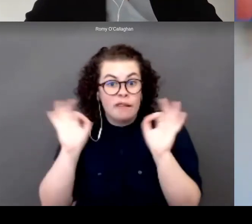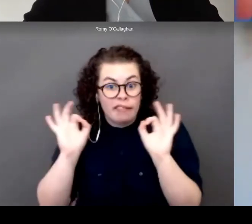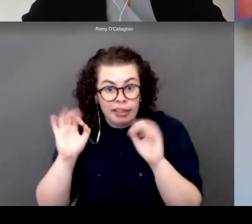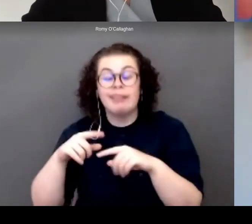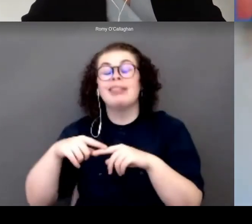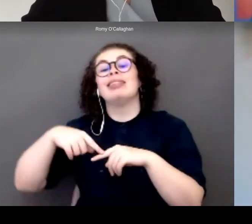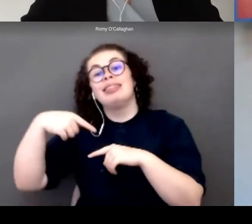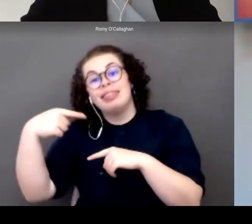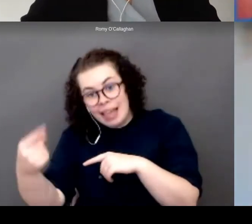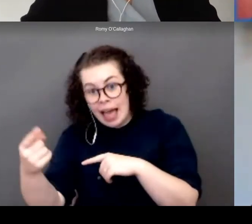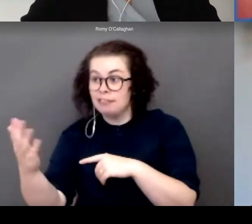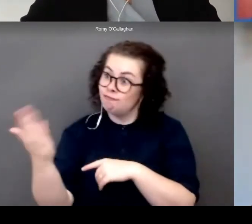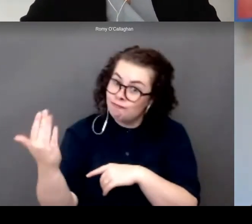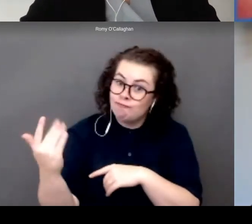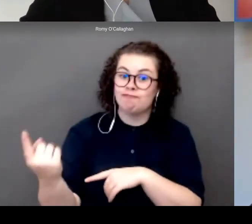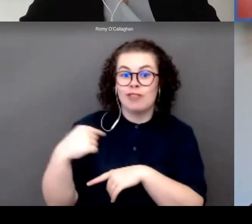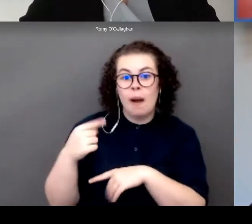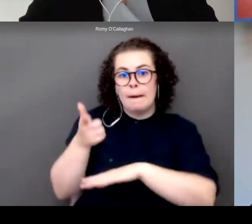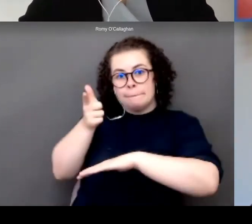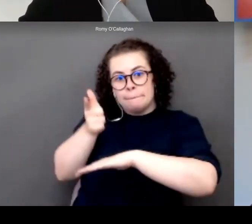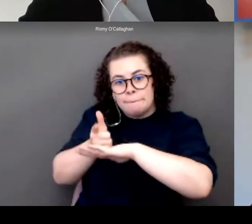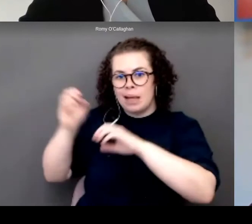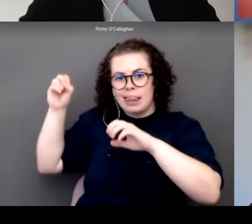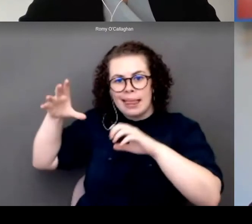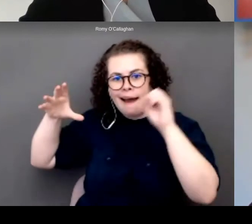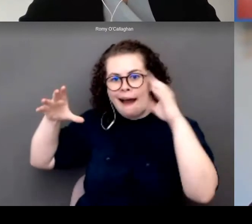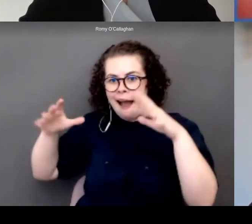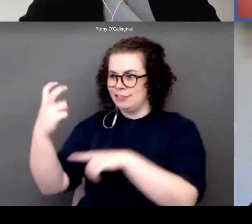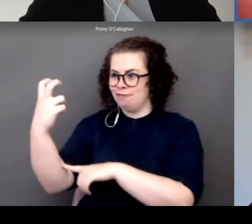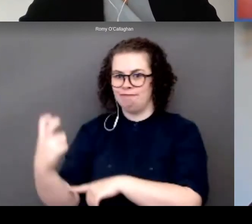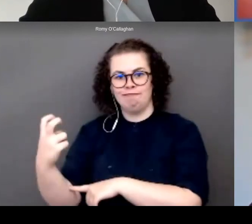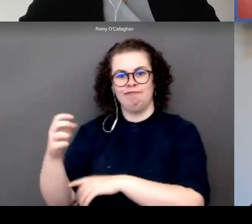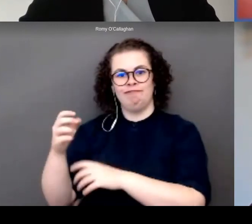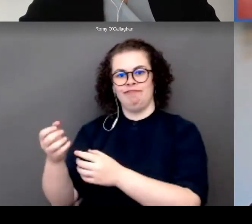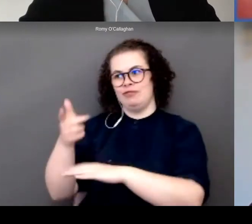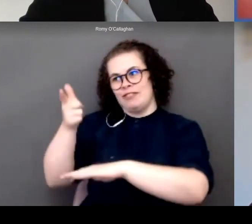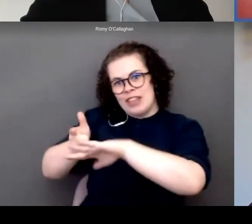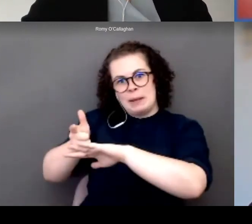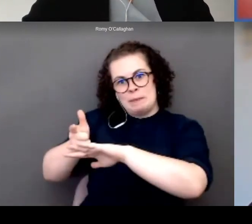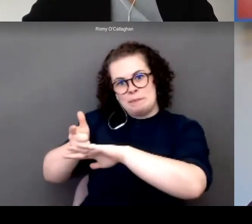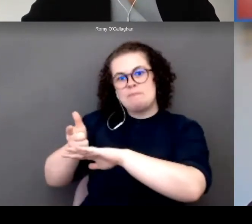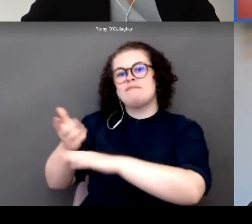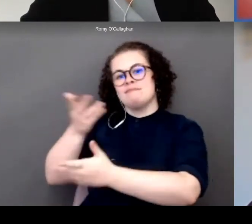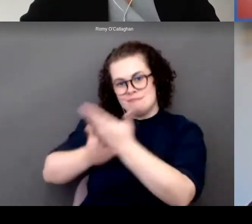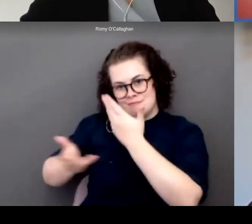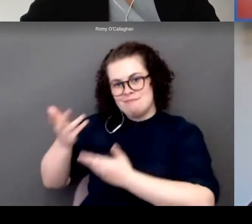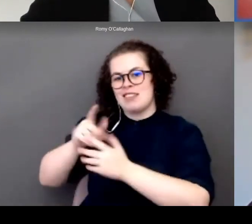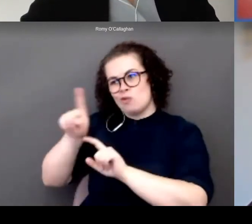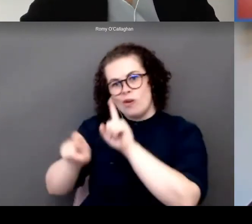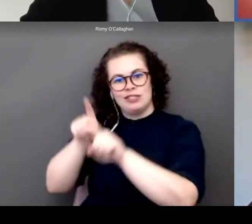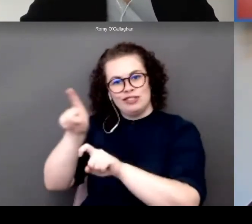And that the result is the 220 small videos